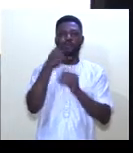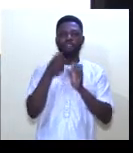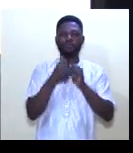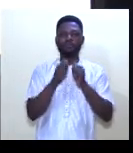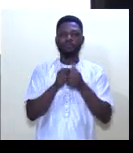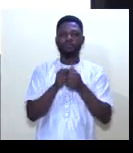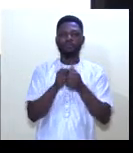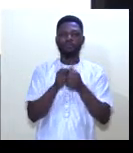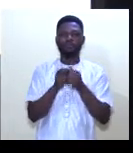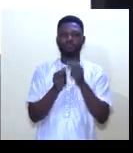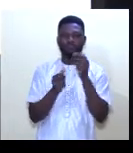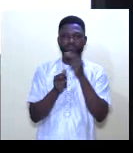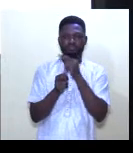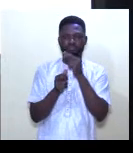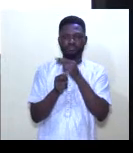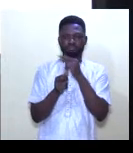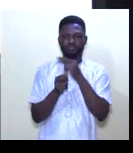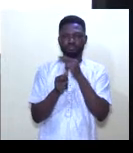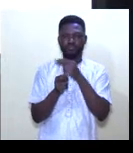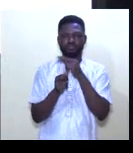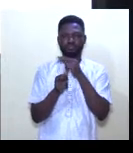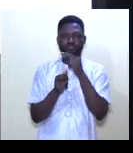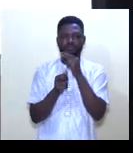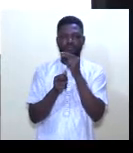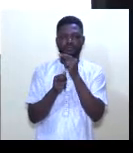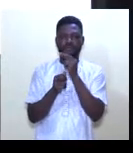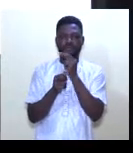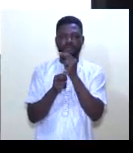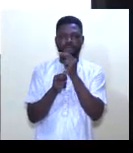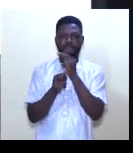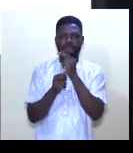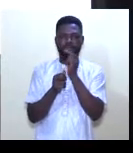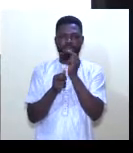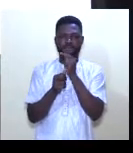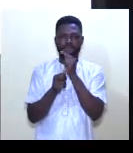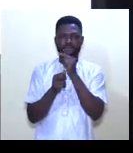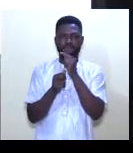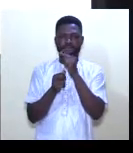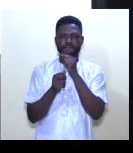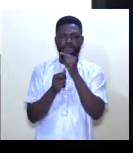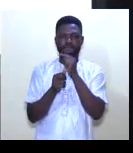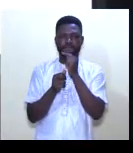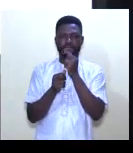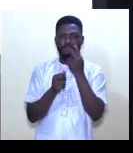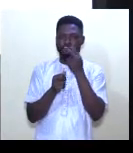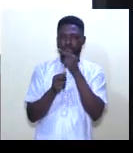equation for the problem? Study it quickly. Your answer should be staring you right in the face.